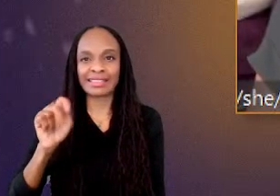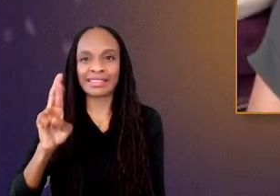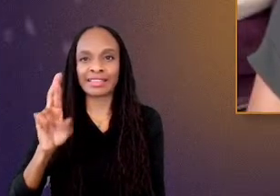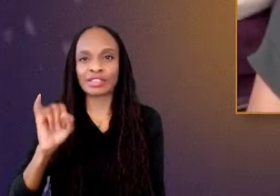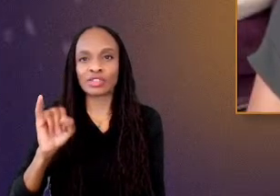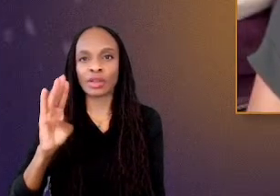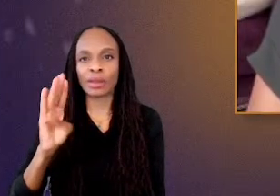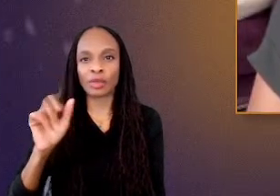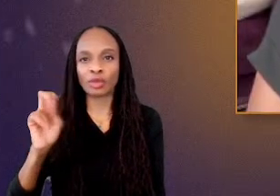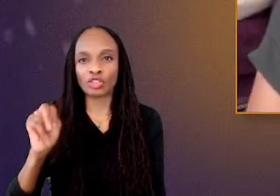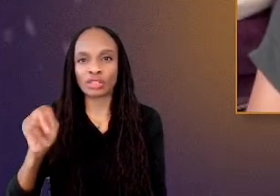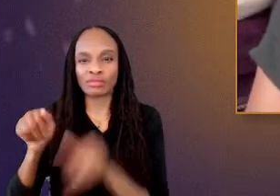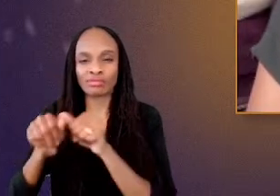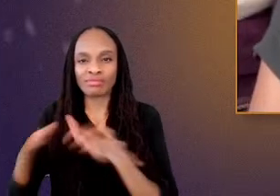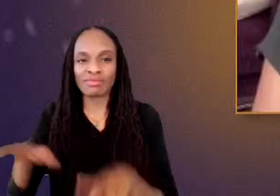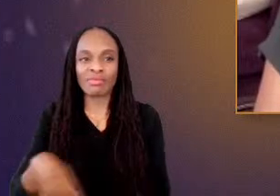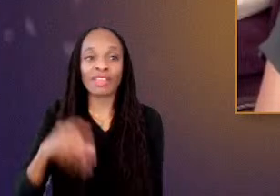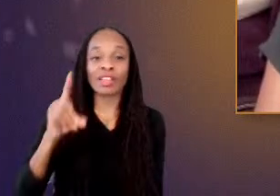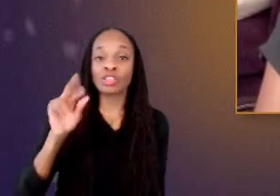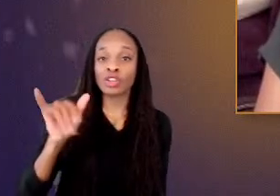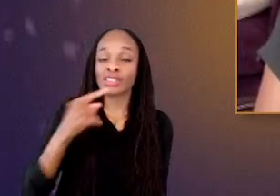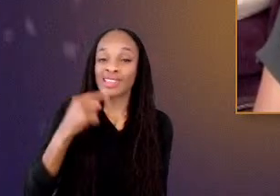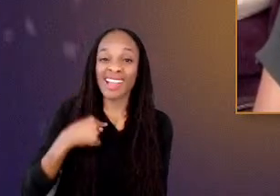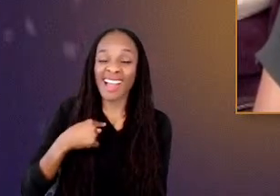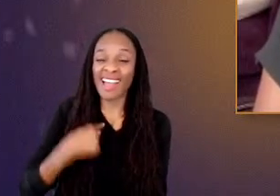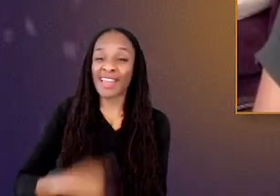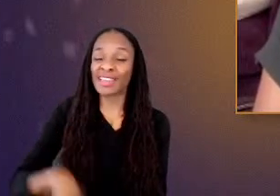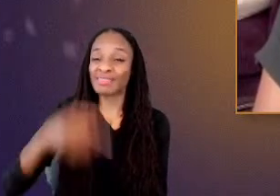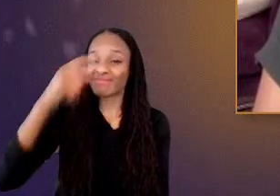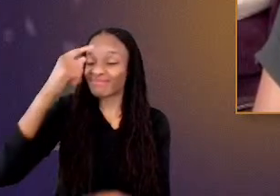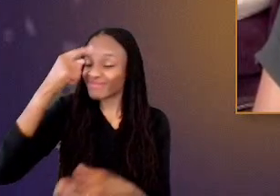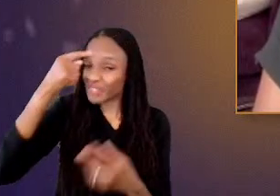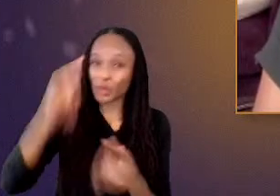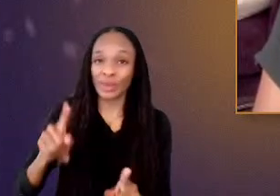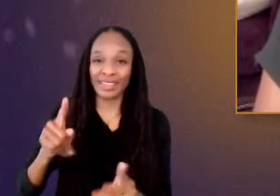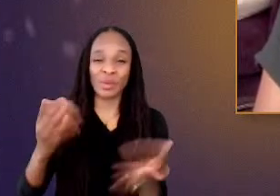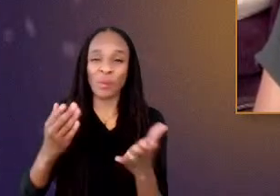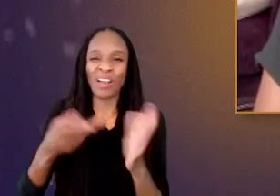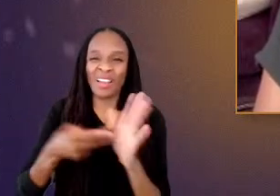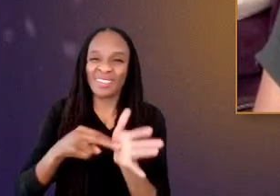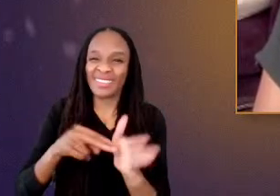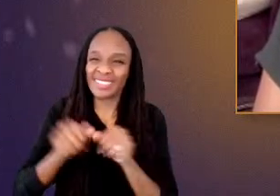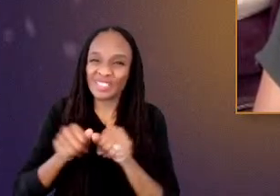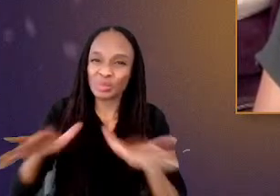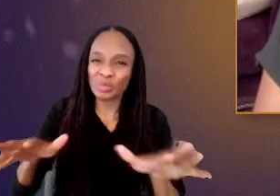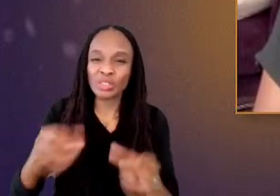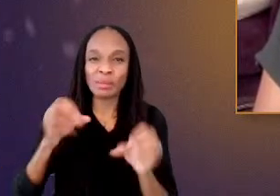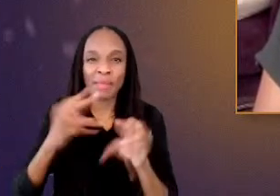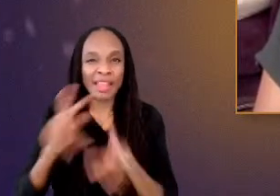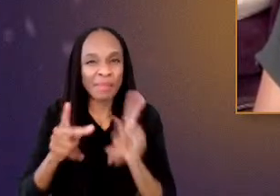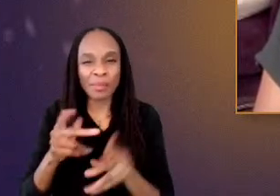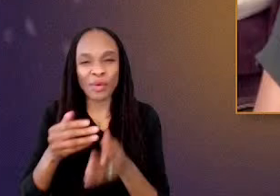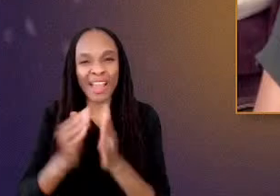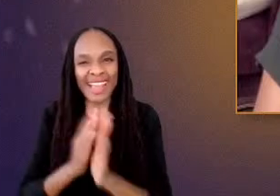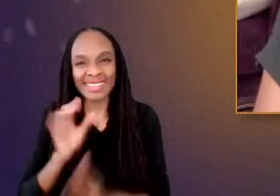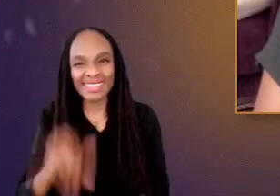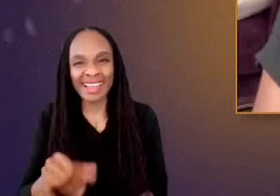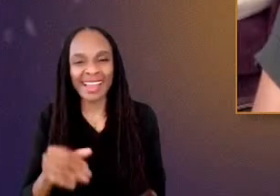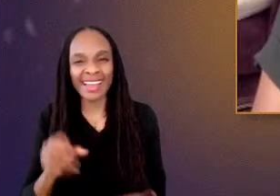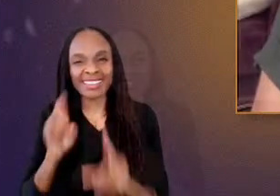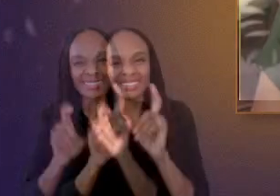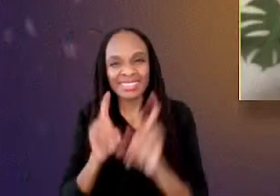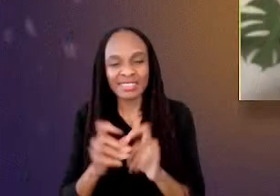1,000,000% agree. Like, what is distribution? And I think this is a question that Avril and everybody at DA is asking. Like, I'll say this, is my